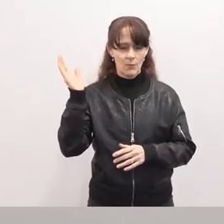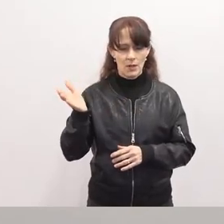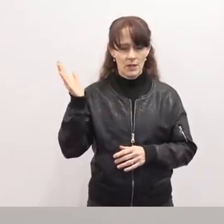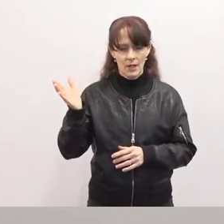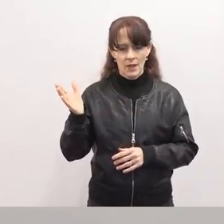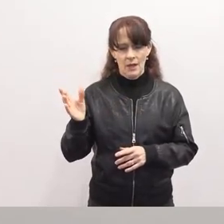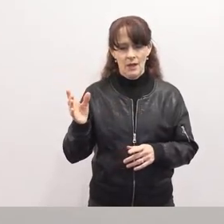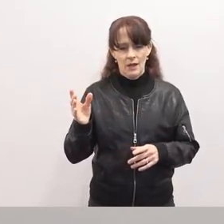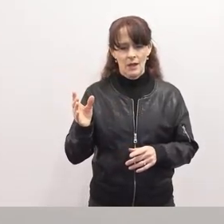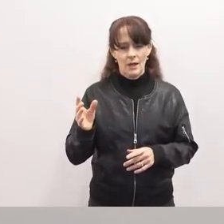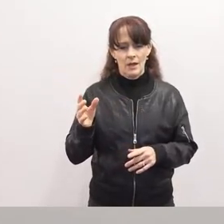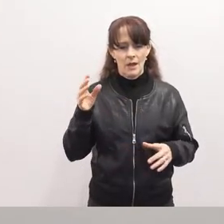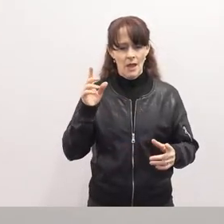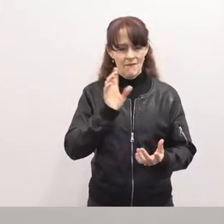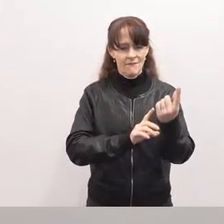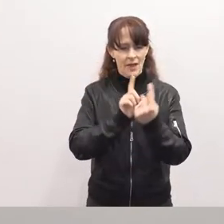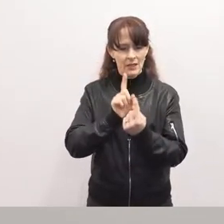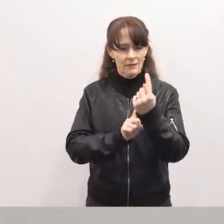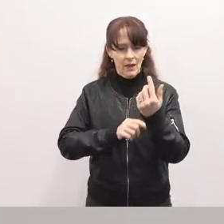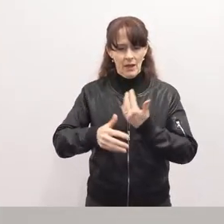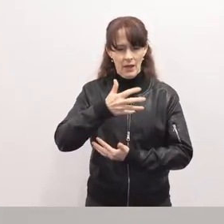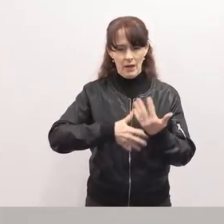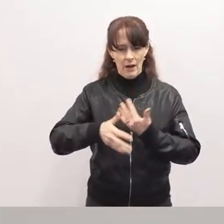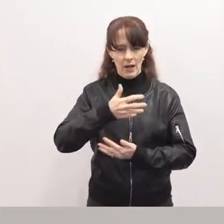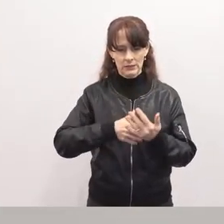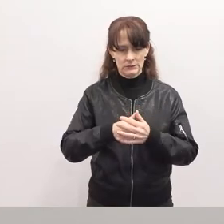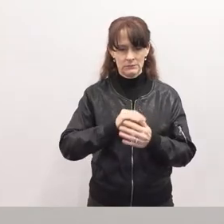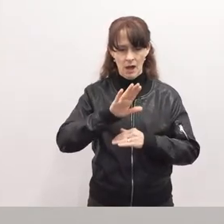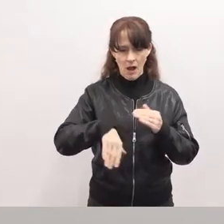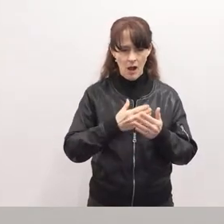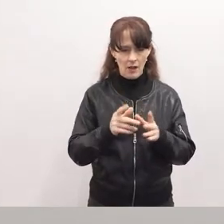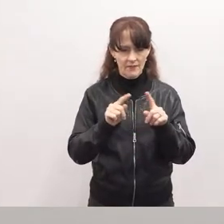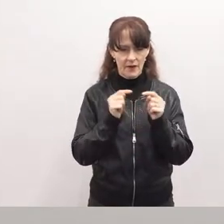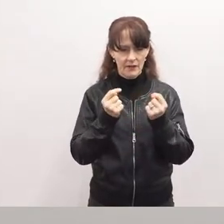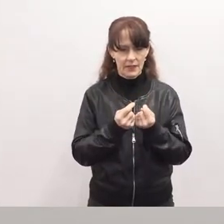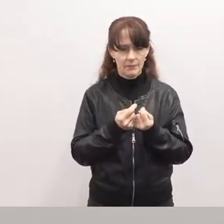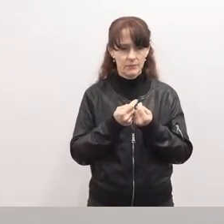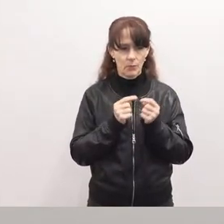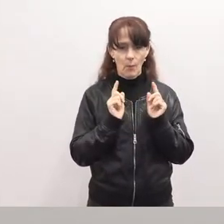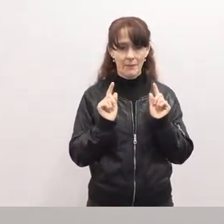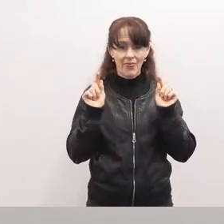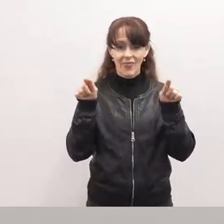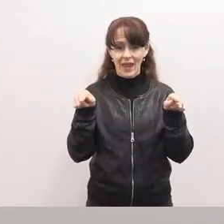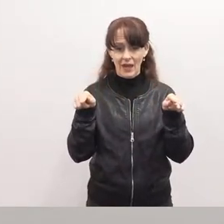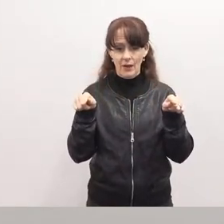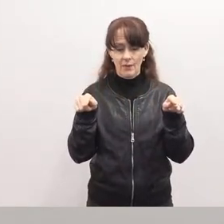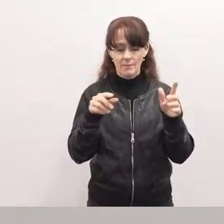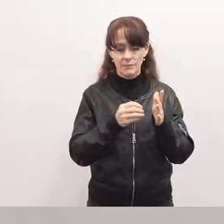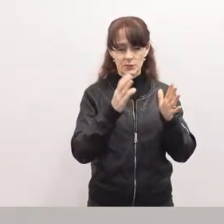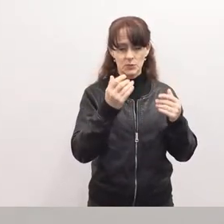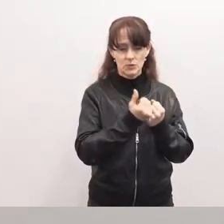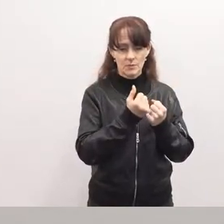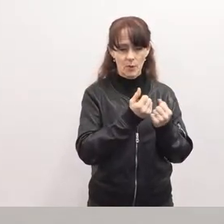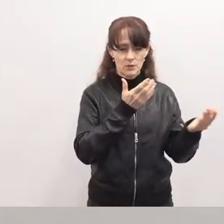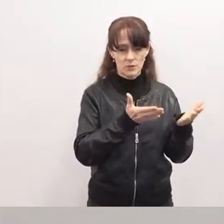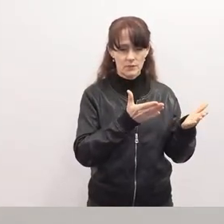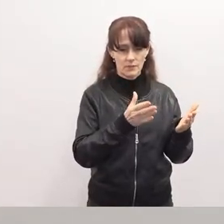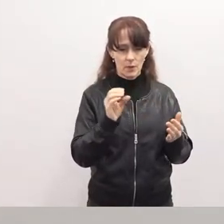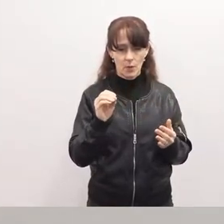but it will be face-to-face interactions. So all of our teams will be there, from our student support services